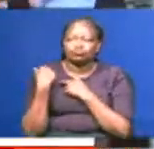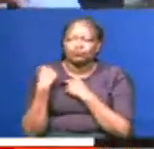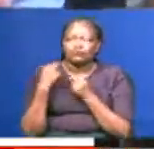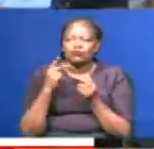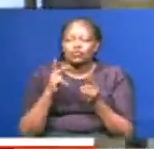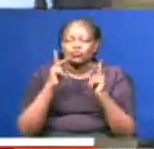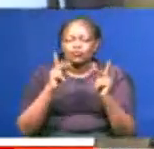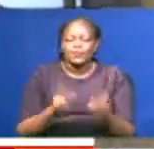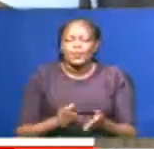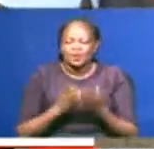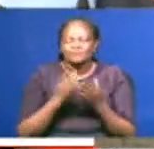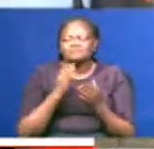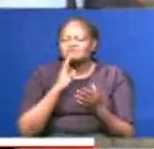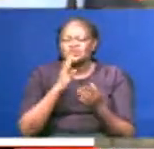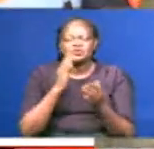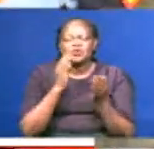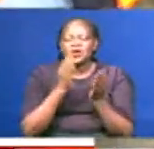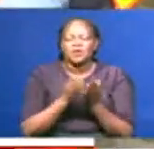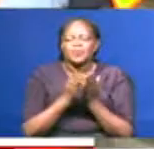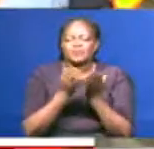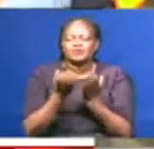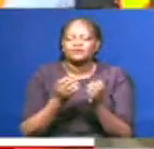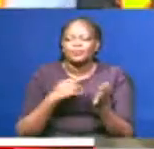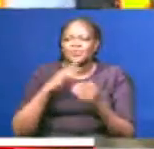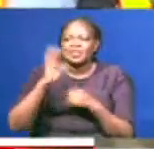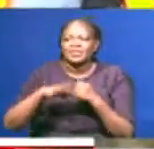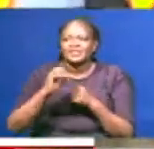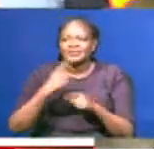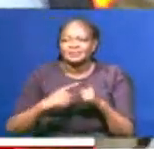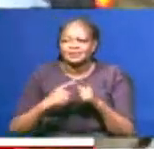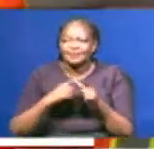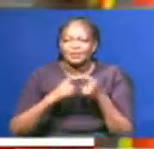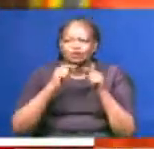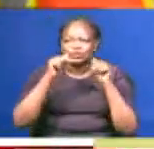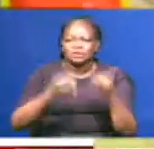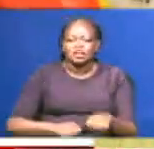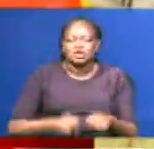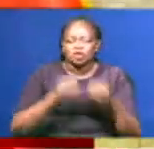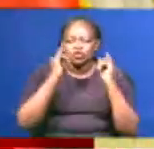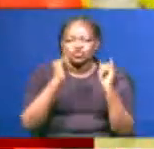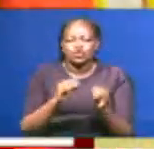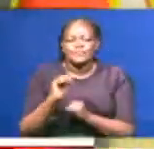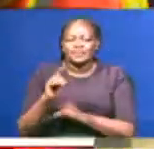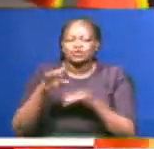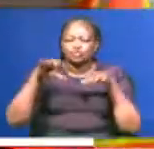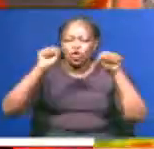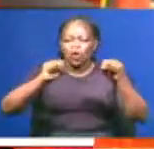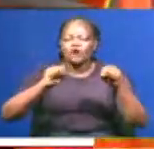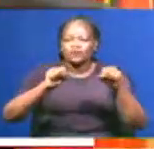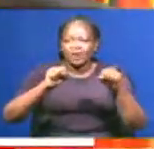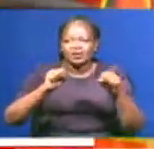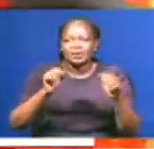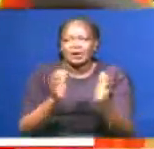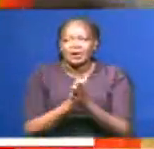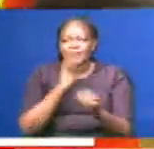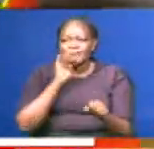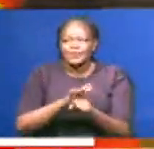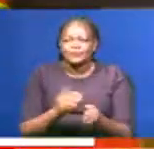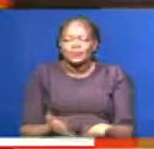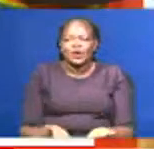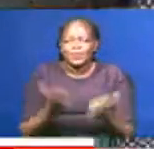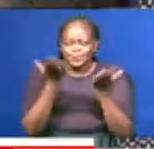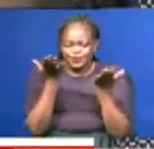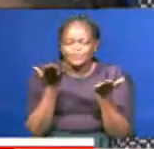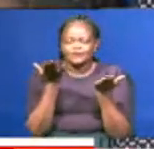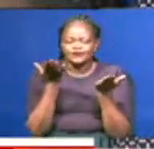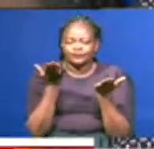port business for more than 30 years. Today, the new managing director took over office, promising to improve the fortunes of the Kenyan